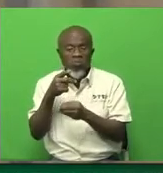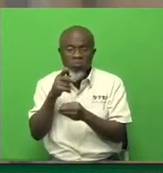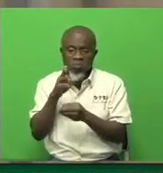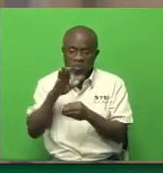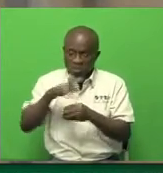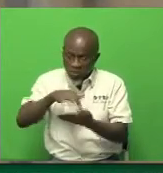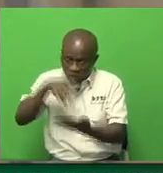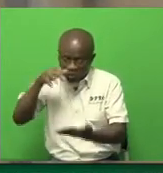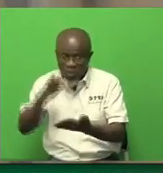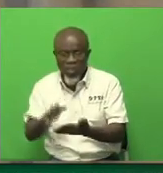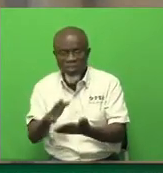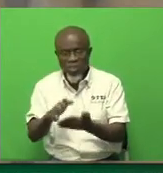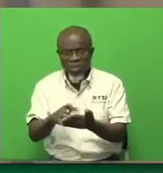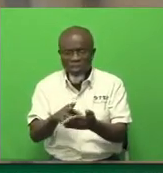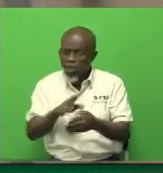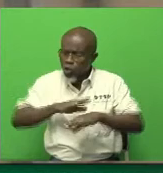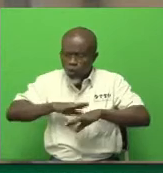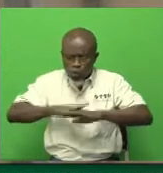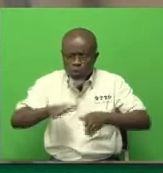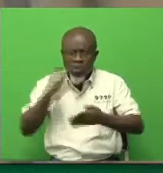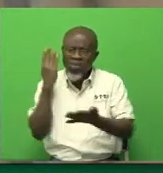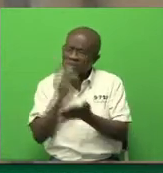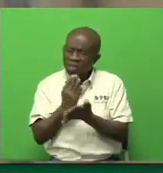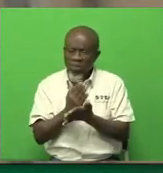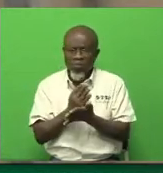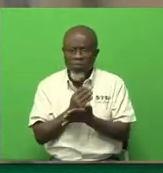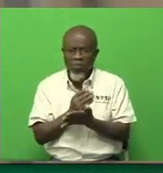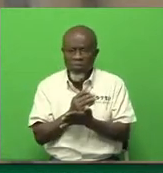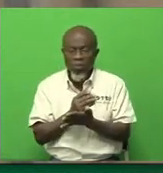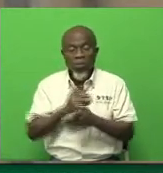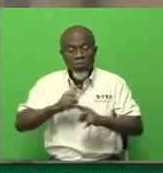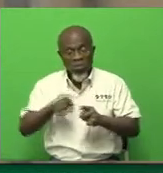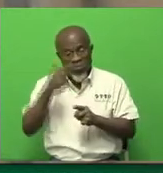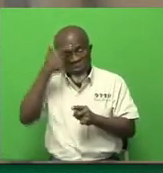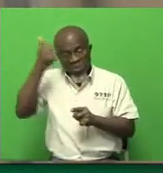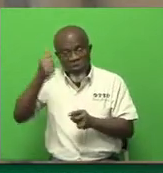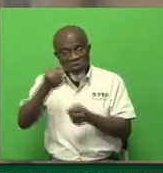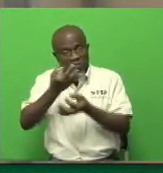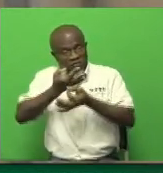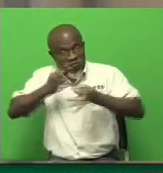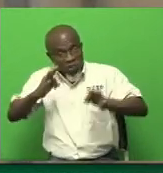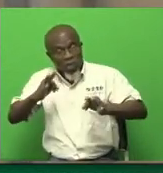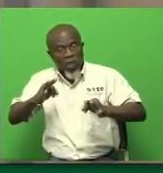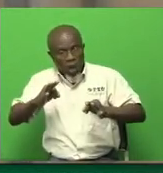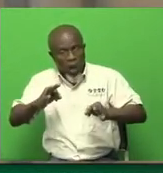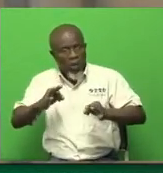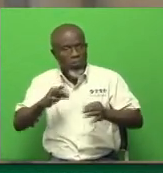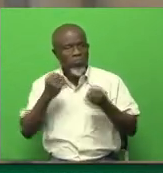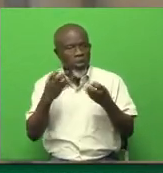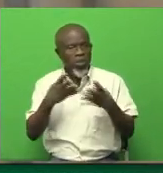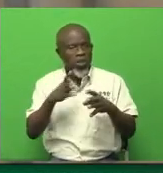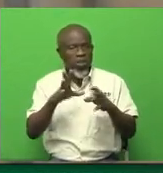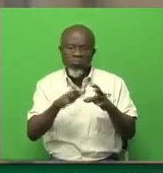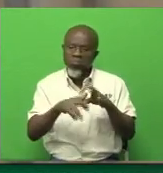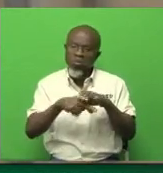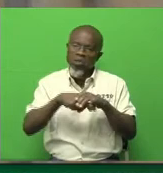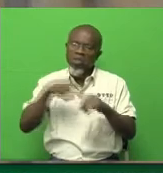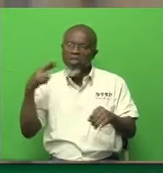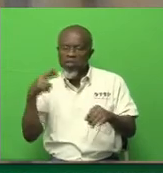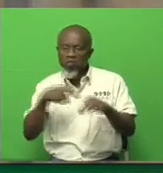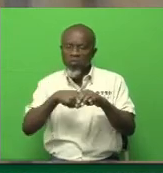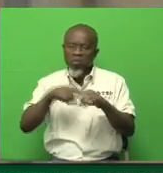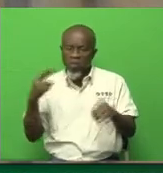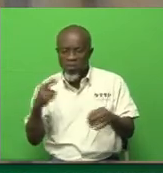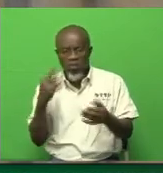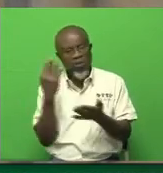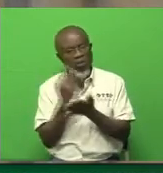but because it was just free that's what was happening the lady was the leader of